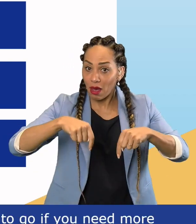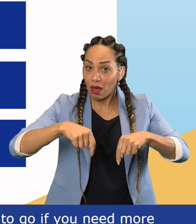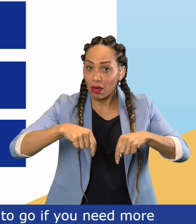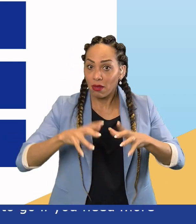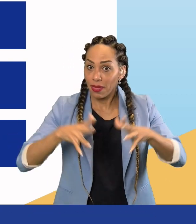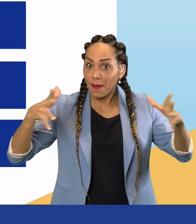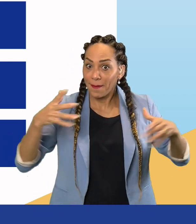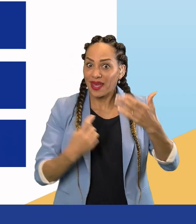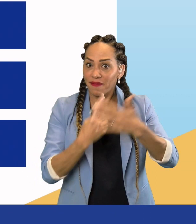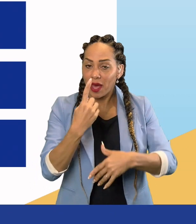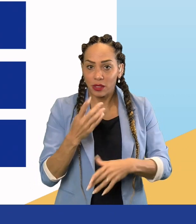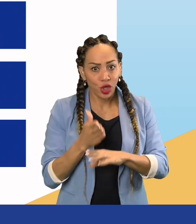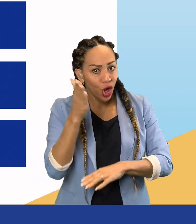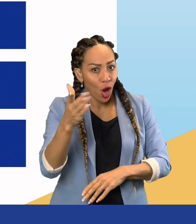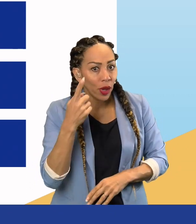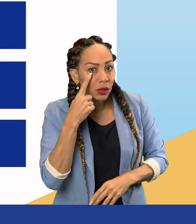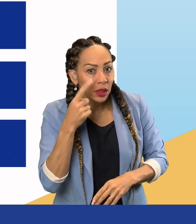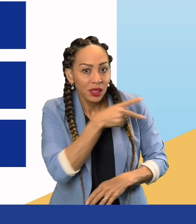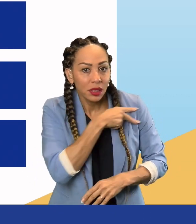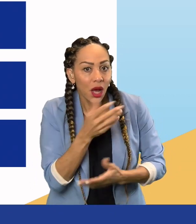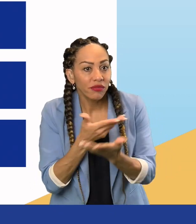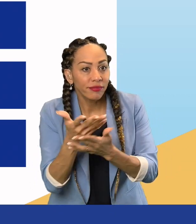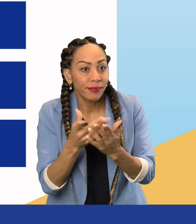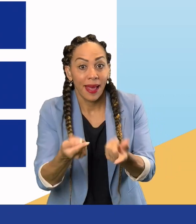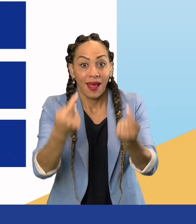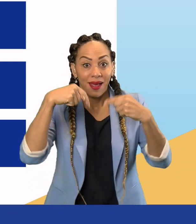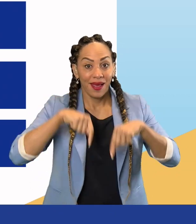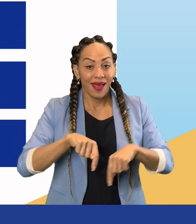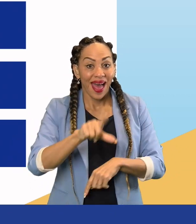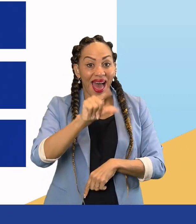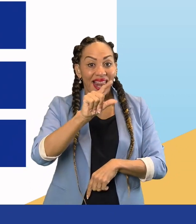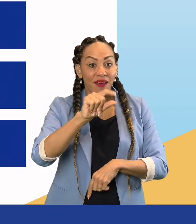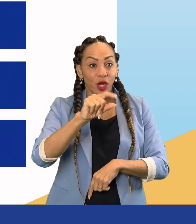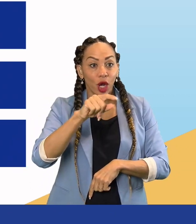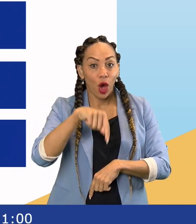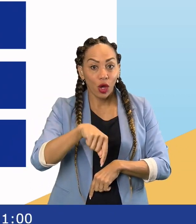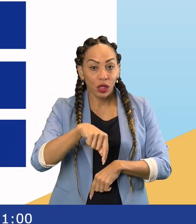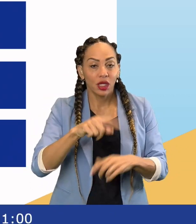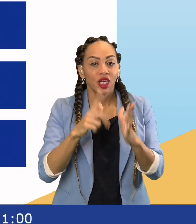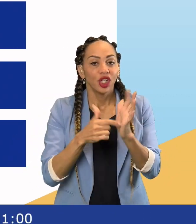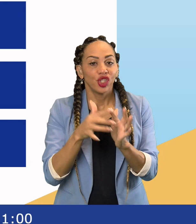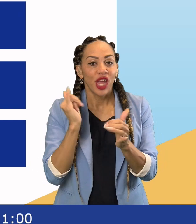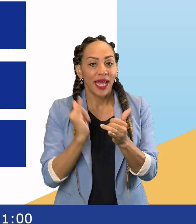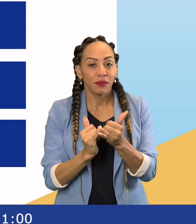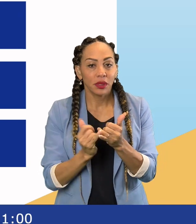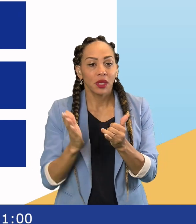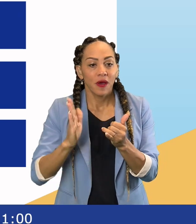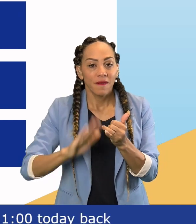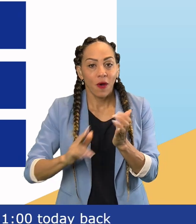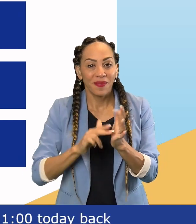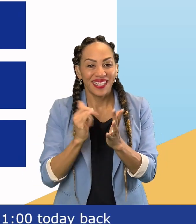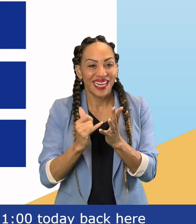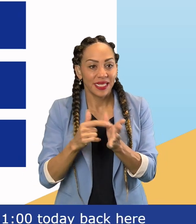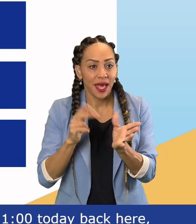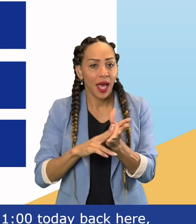there. At 11 o'clock today, back here, one of my good friends, James from Nissan, is doing a talk on electric